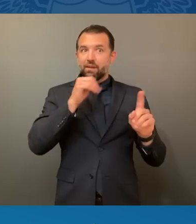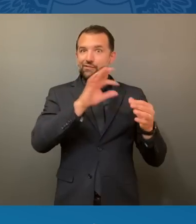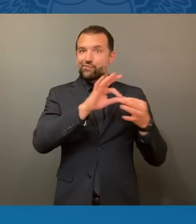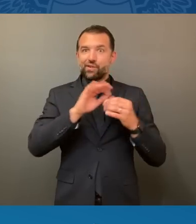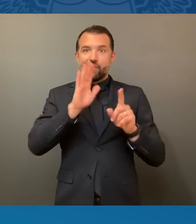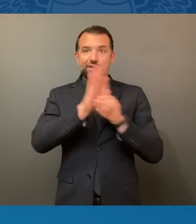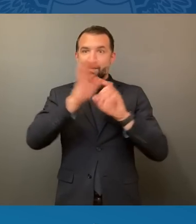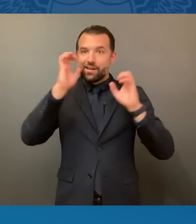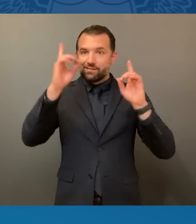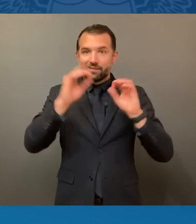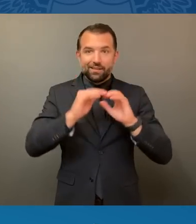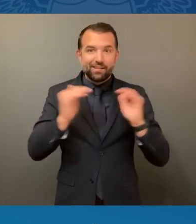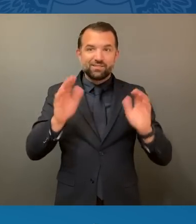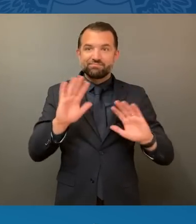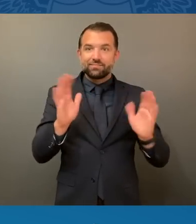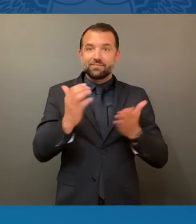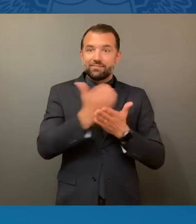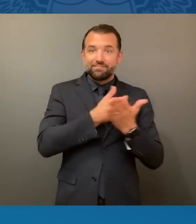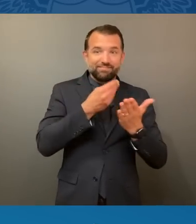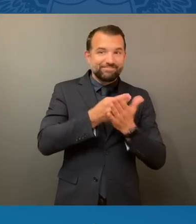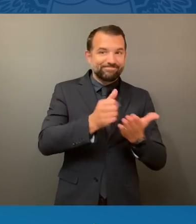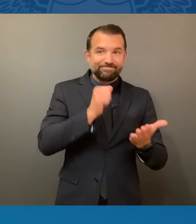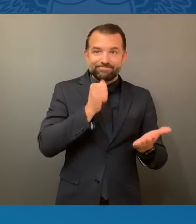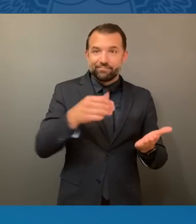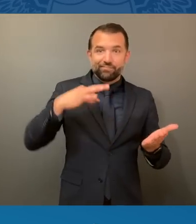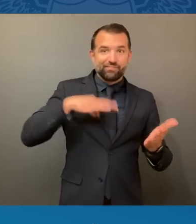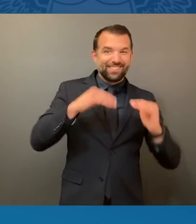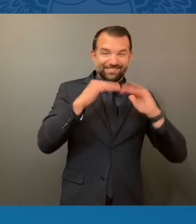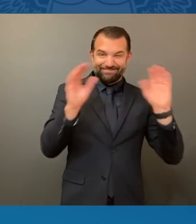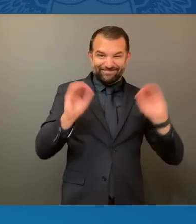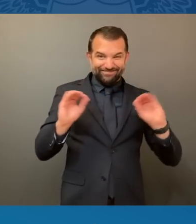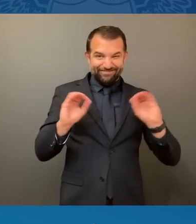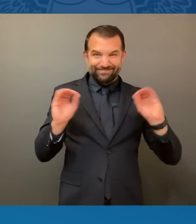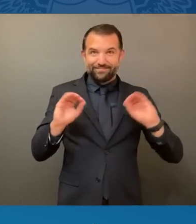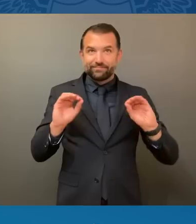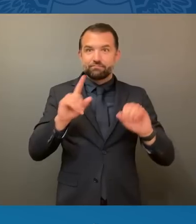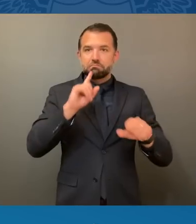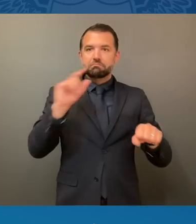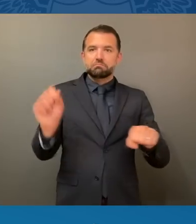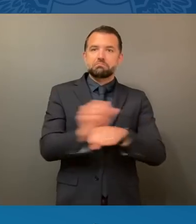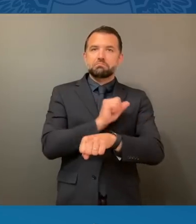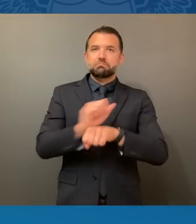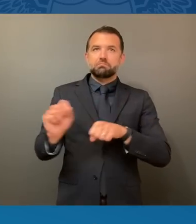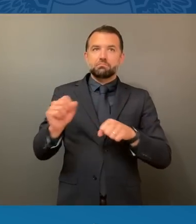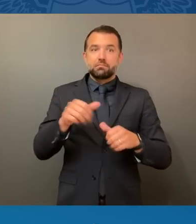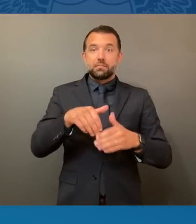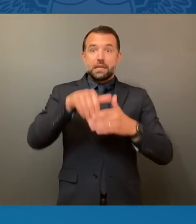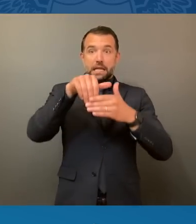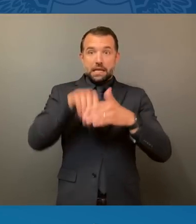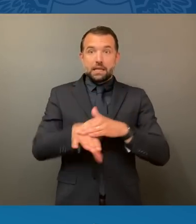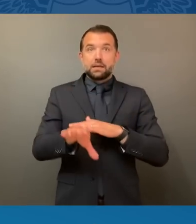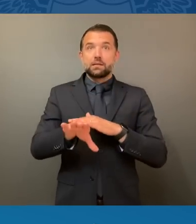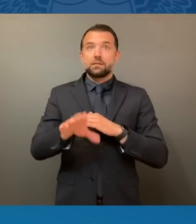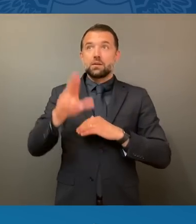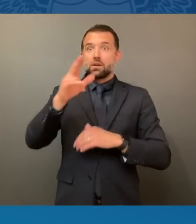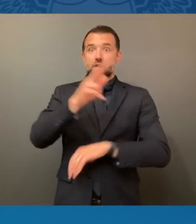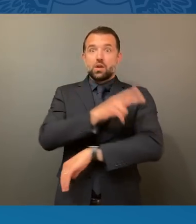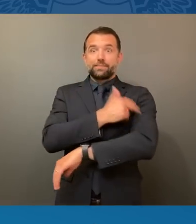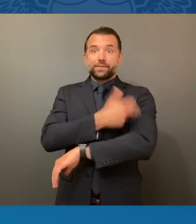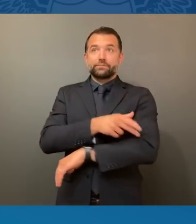or her socioeconomic level. It literally has to do with the fact that when she walks in a hospital or a clinic or an emergency